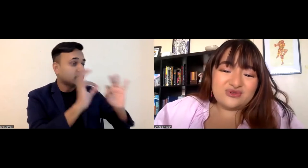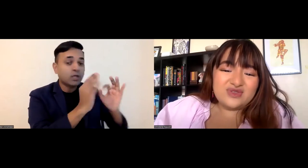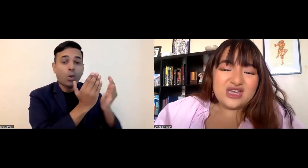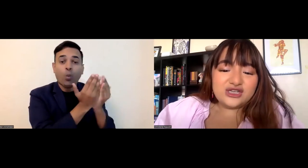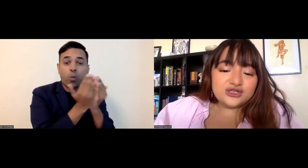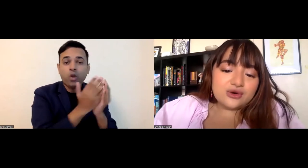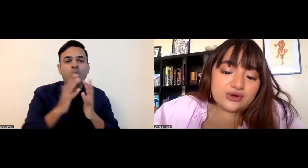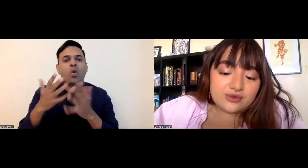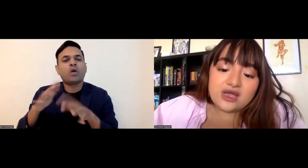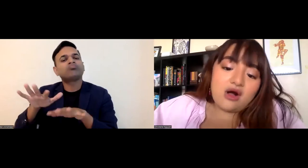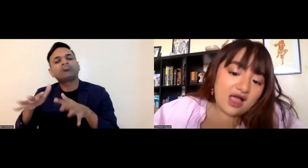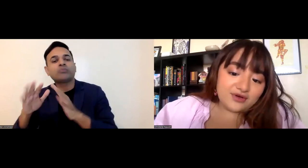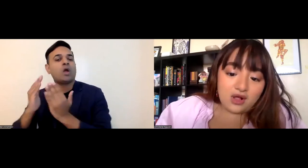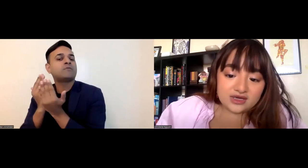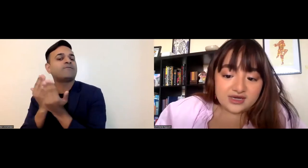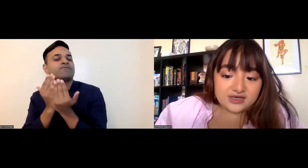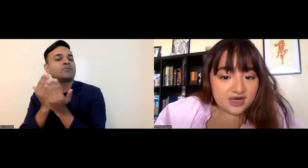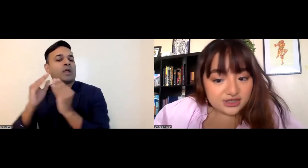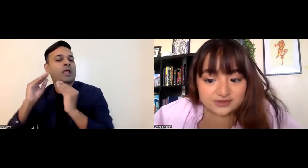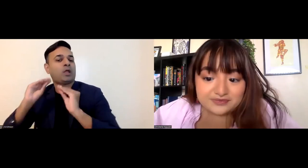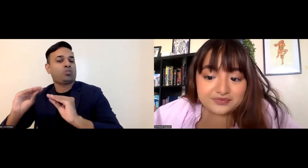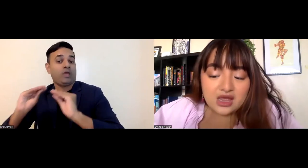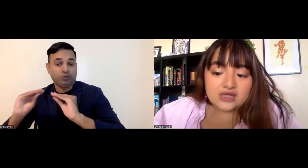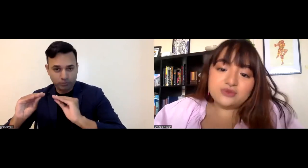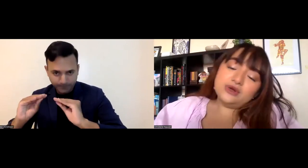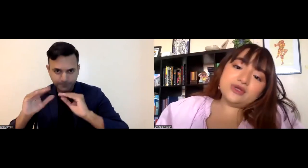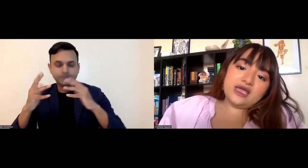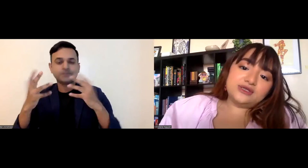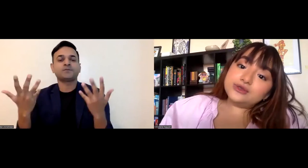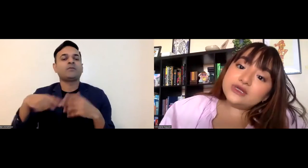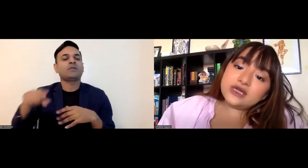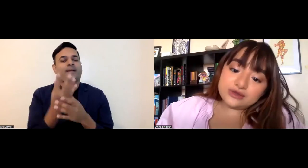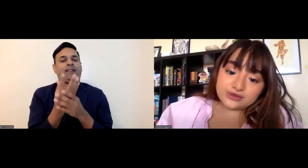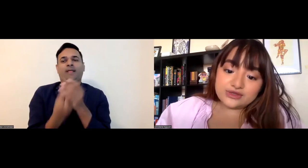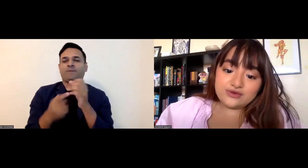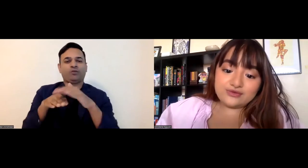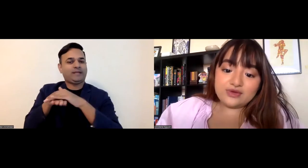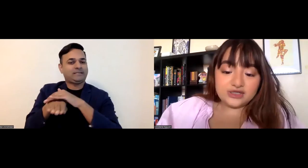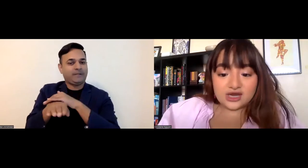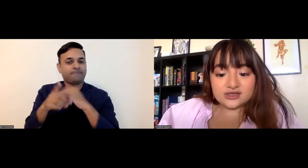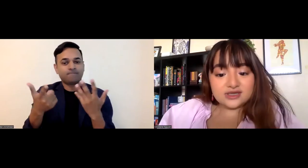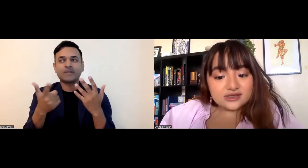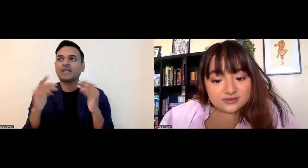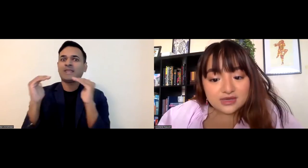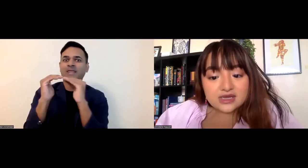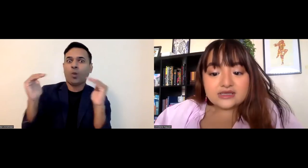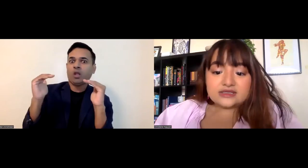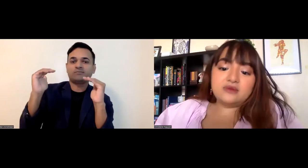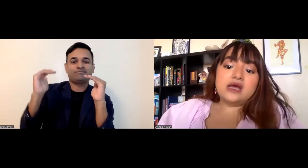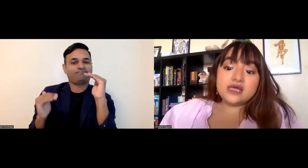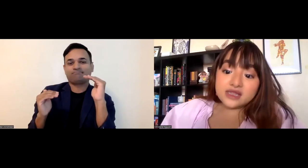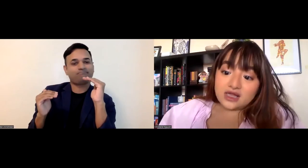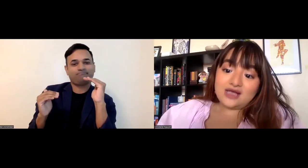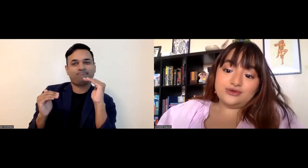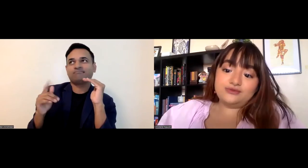to ensure that we all have a quality education. To build a truly inclusive education system,